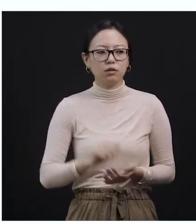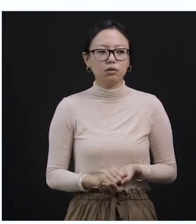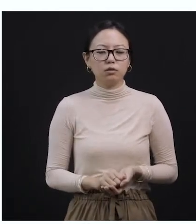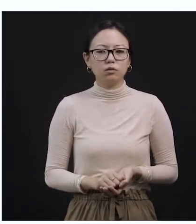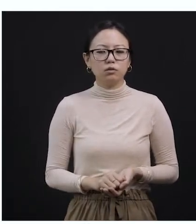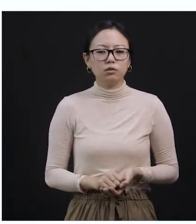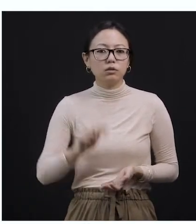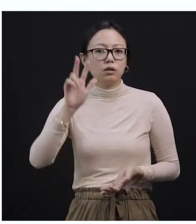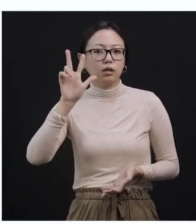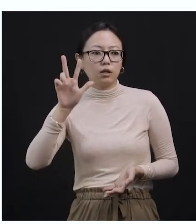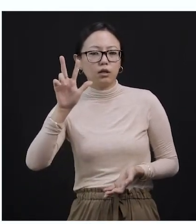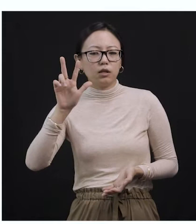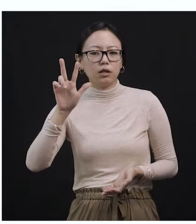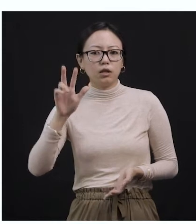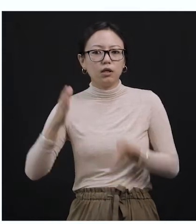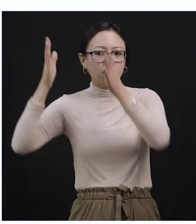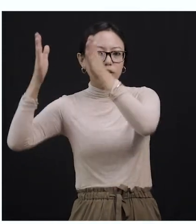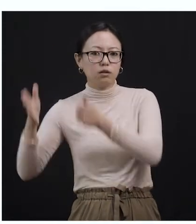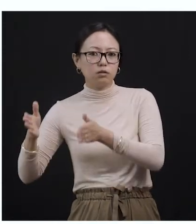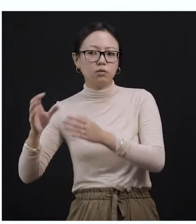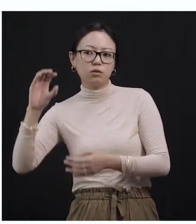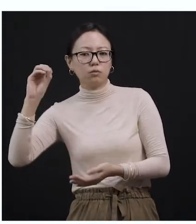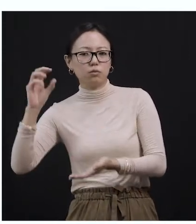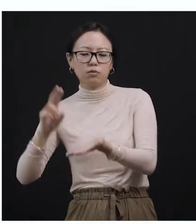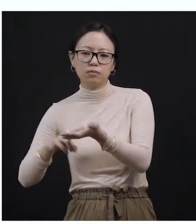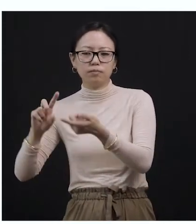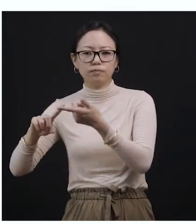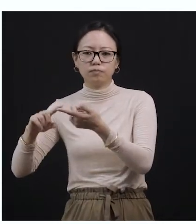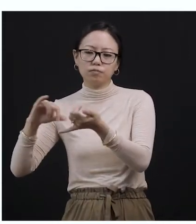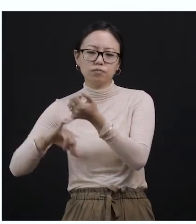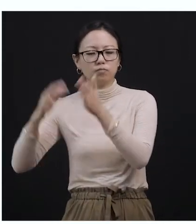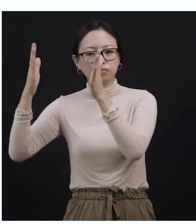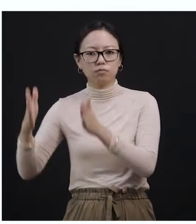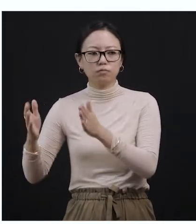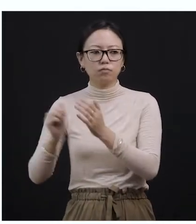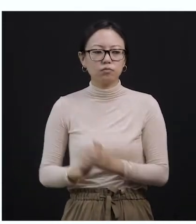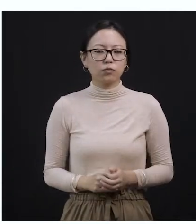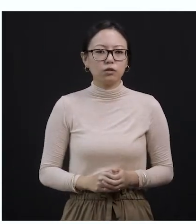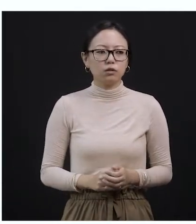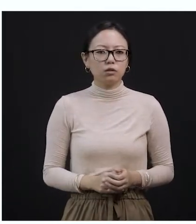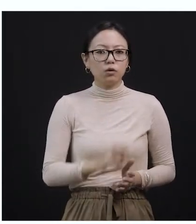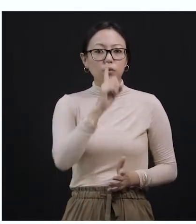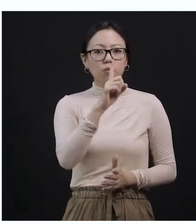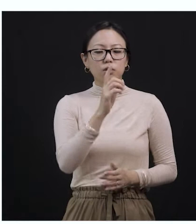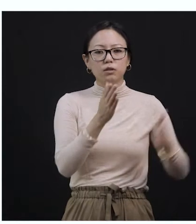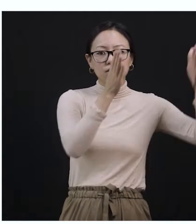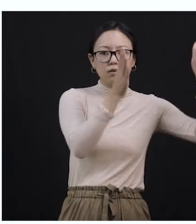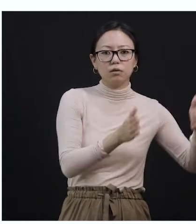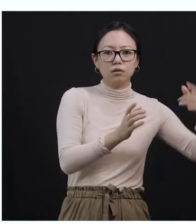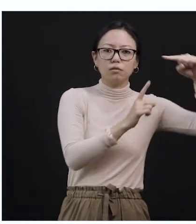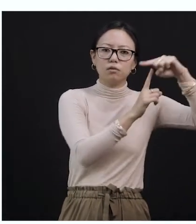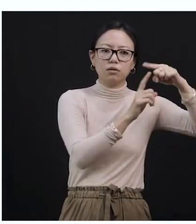ones place because it is on the right side. And if you look at 1, it will come at